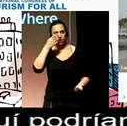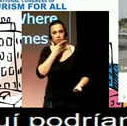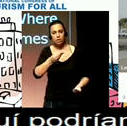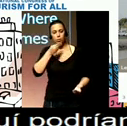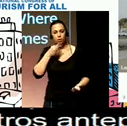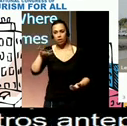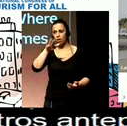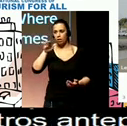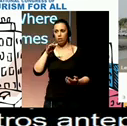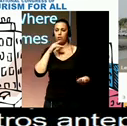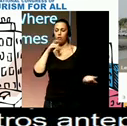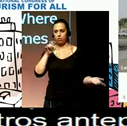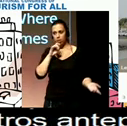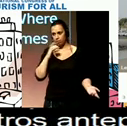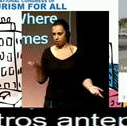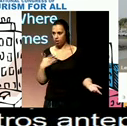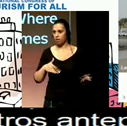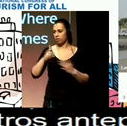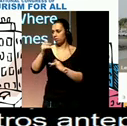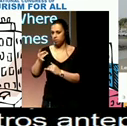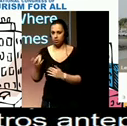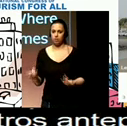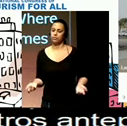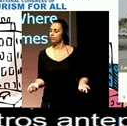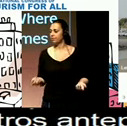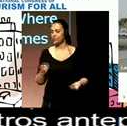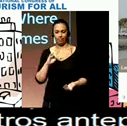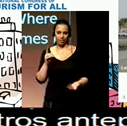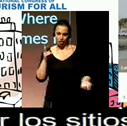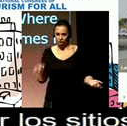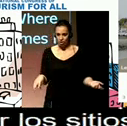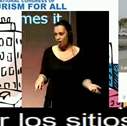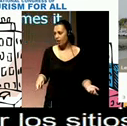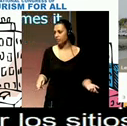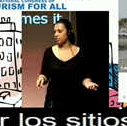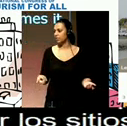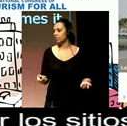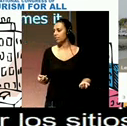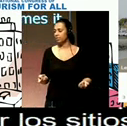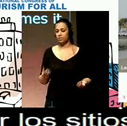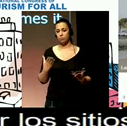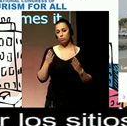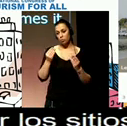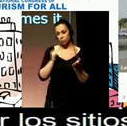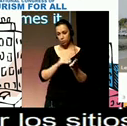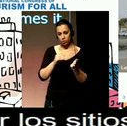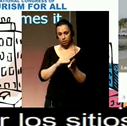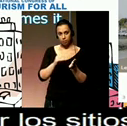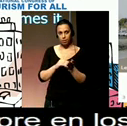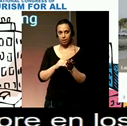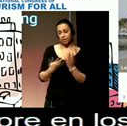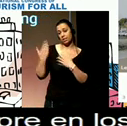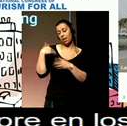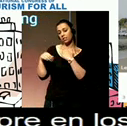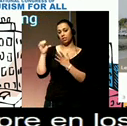it was bad motivation to put the most interesting places in the most difficult places to reach. No,